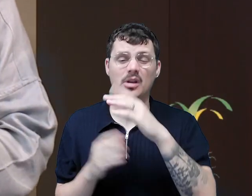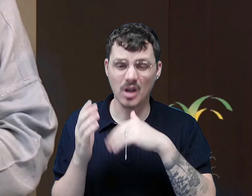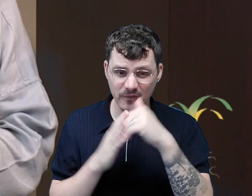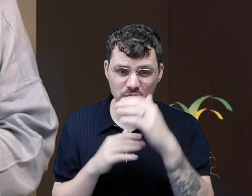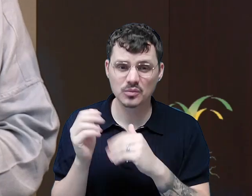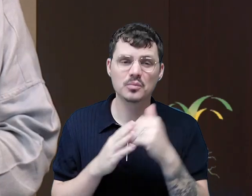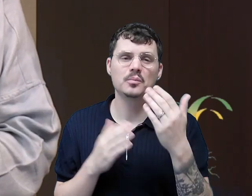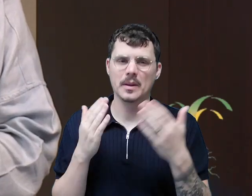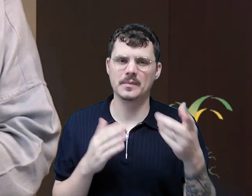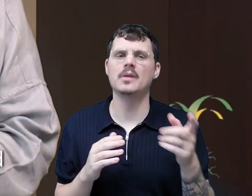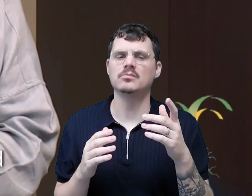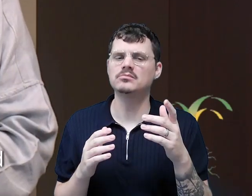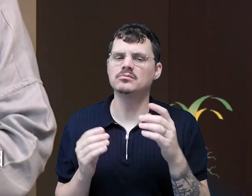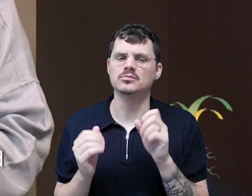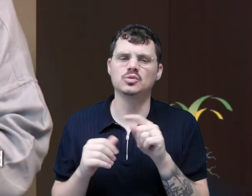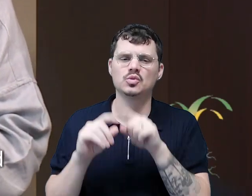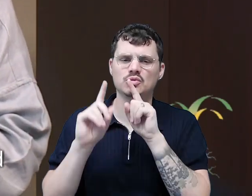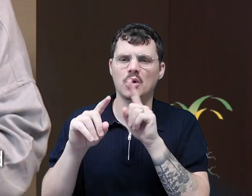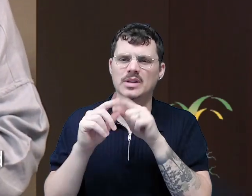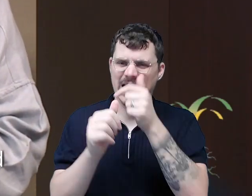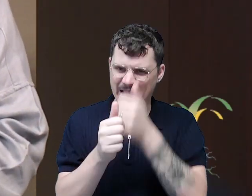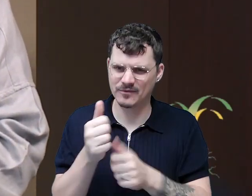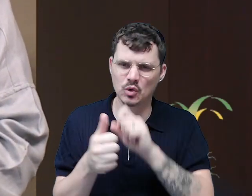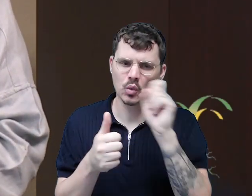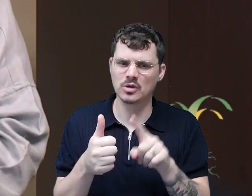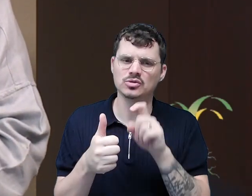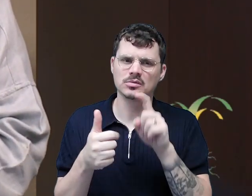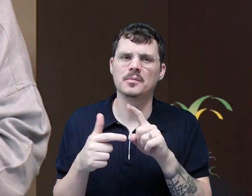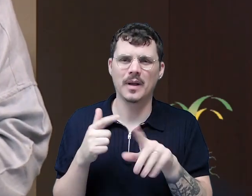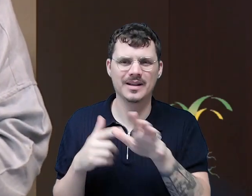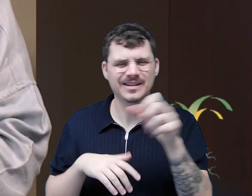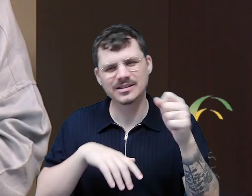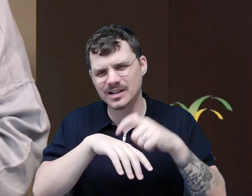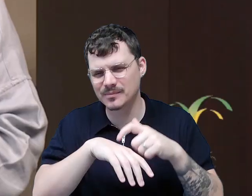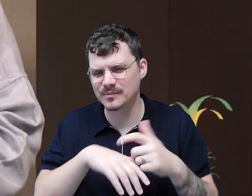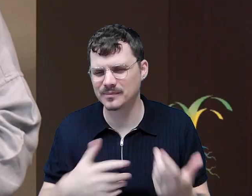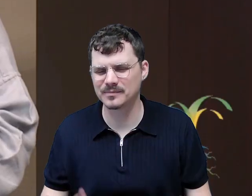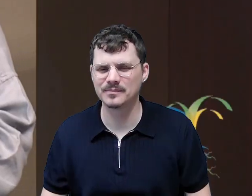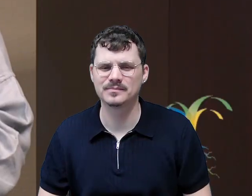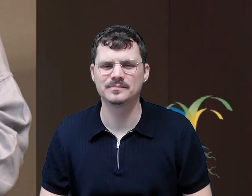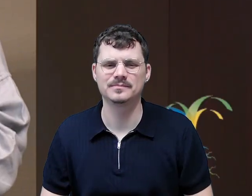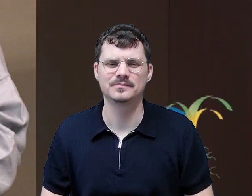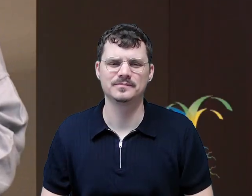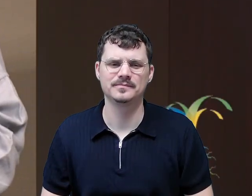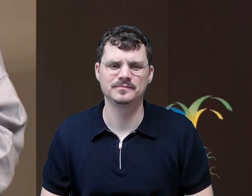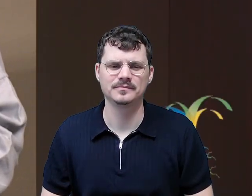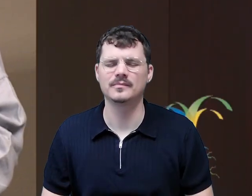gets relaxed and comfortable, they may be able to respond directly to every question, but it takes a while.